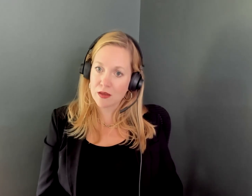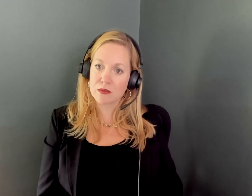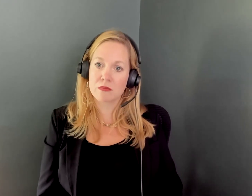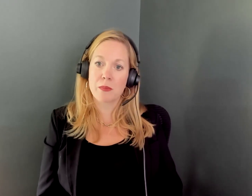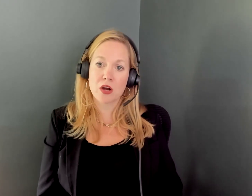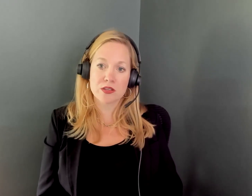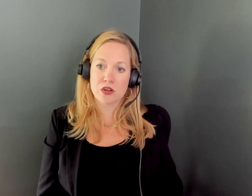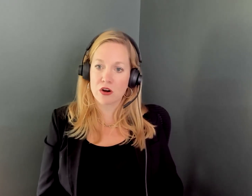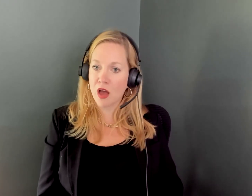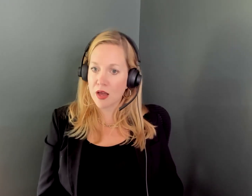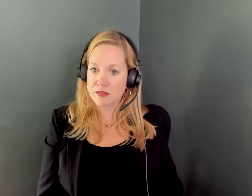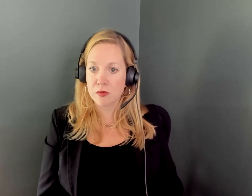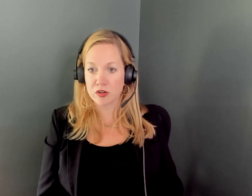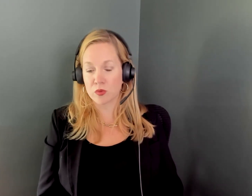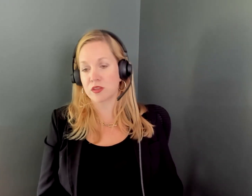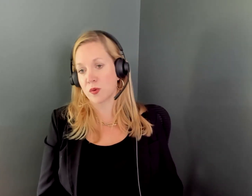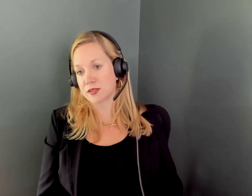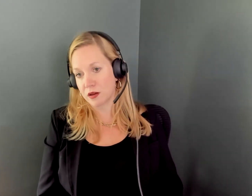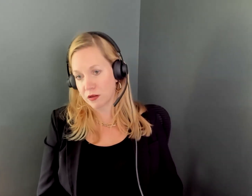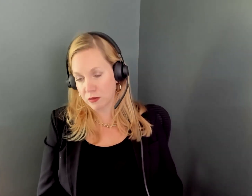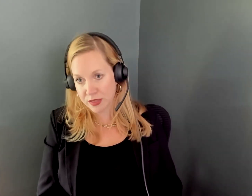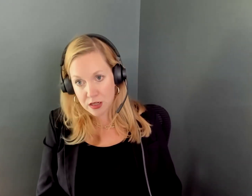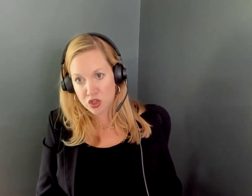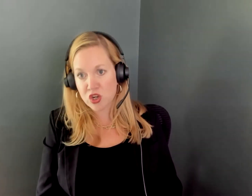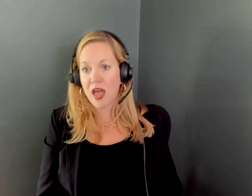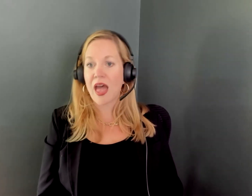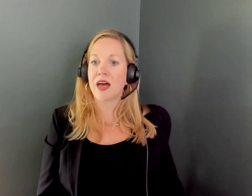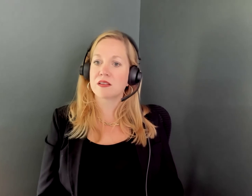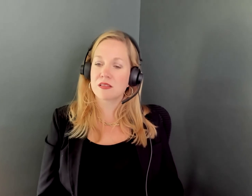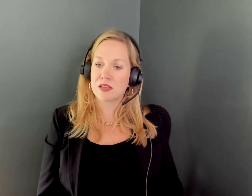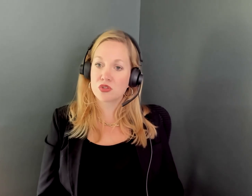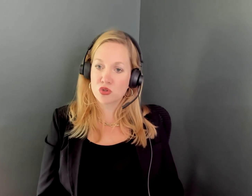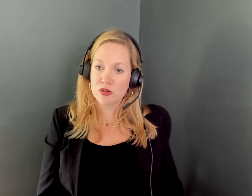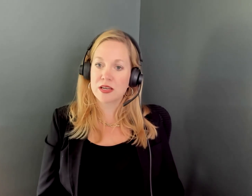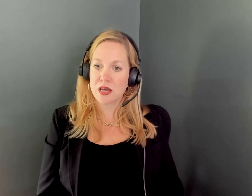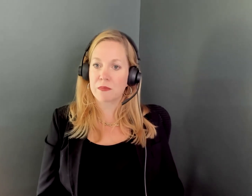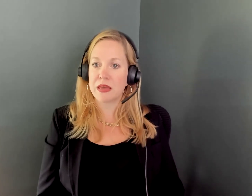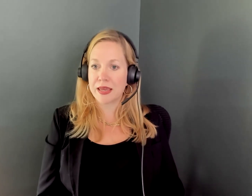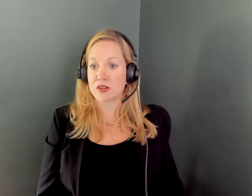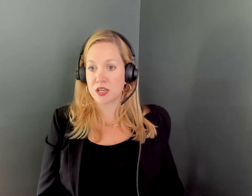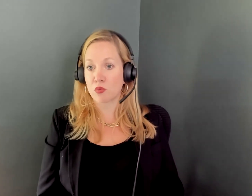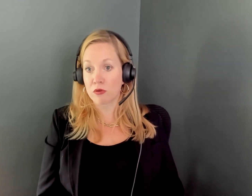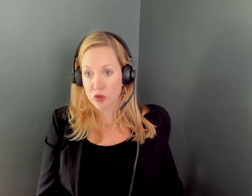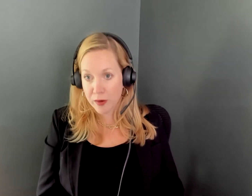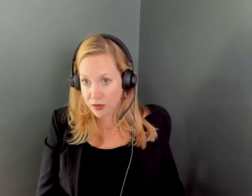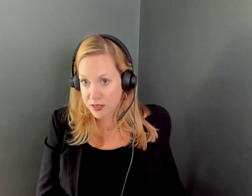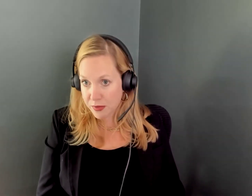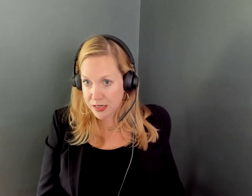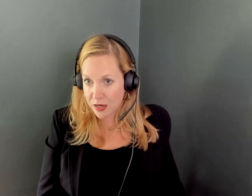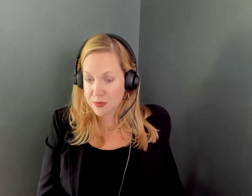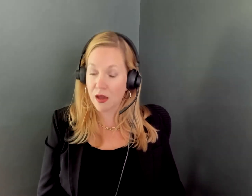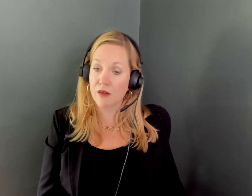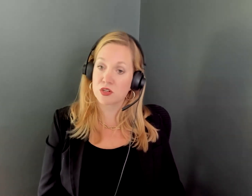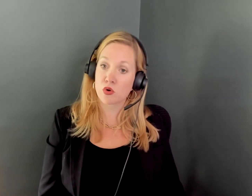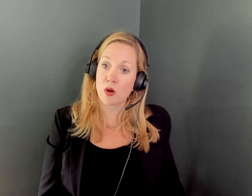US and the parents are not familiar with the US, with English, and these children end up in a caretaking role for their parents, and